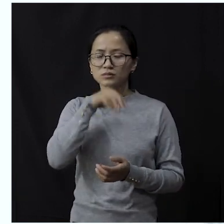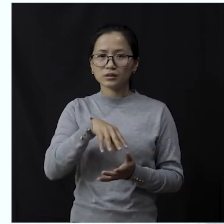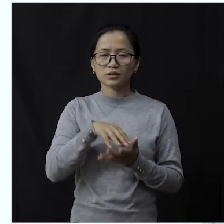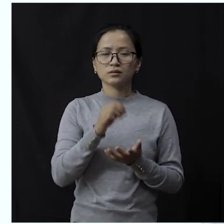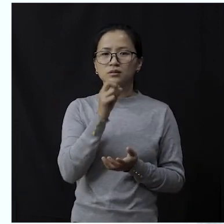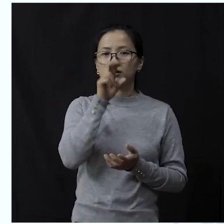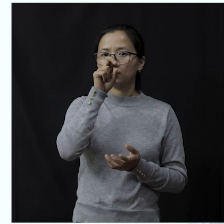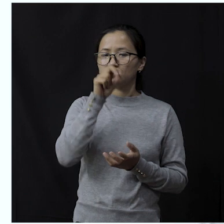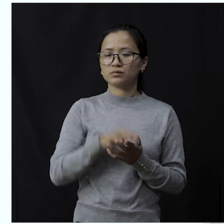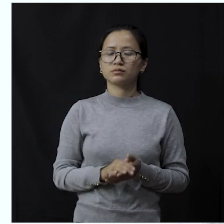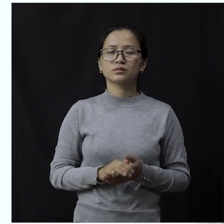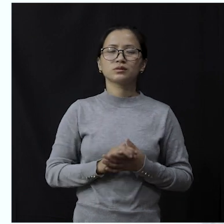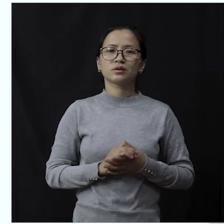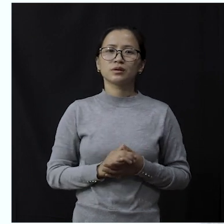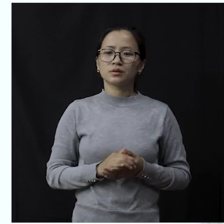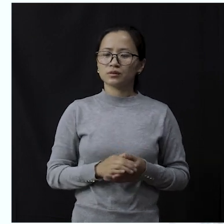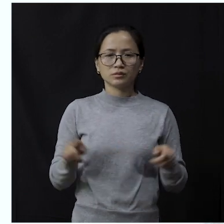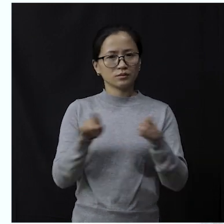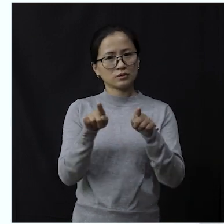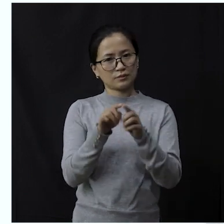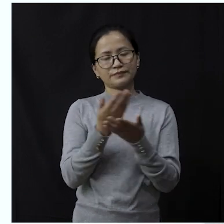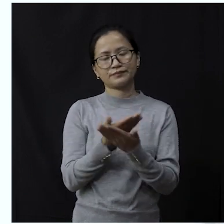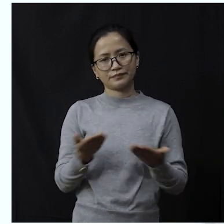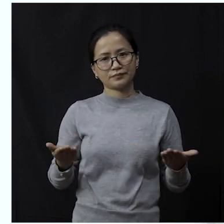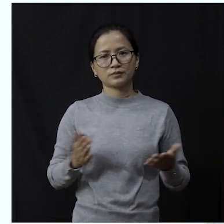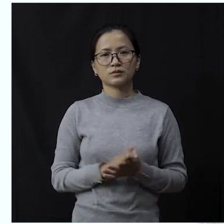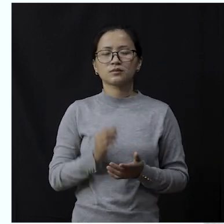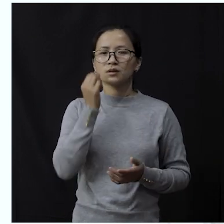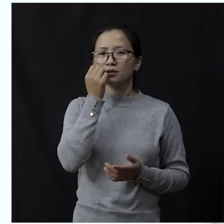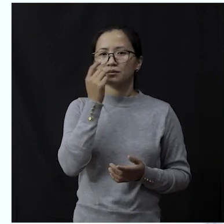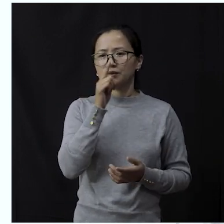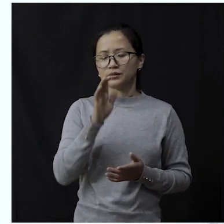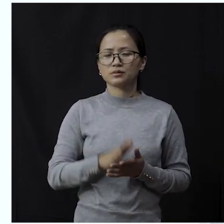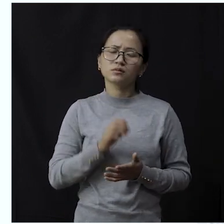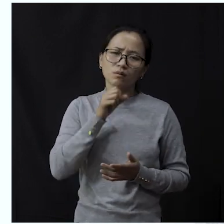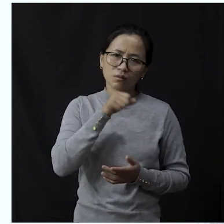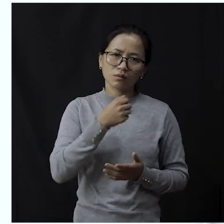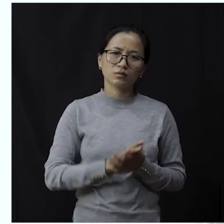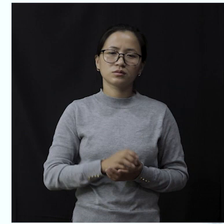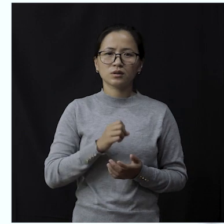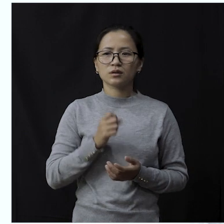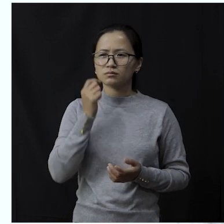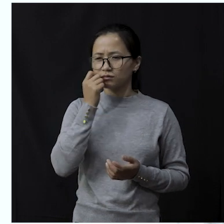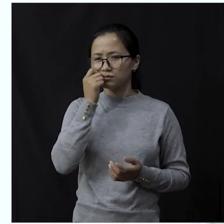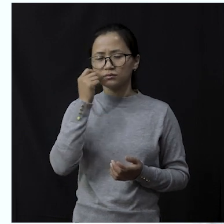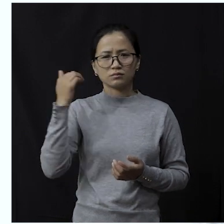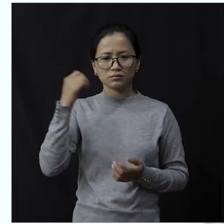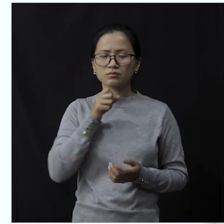also young like you. And so also you can also do the same thing. Your parents might be getting old. Your grandparents are getting